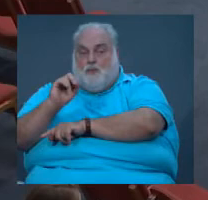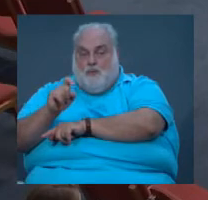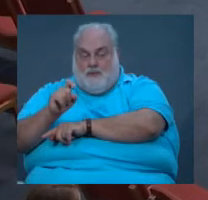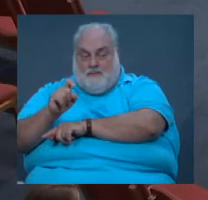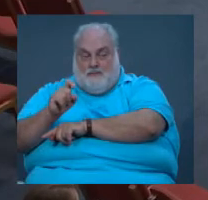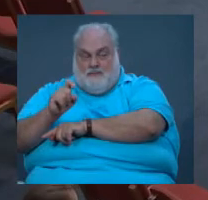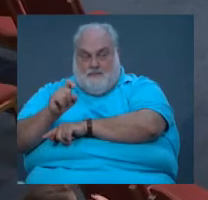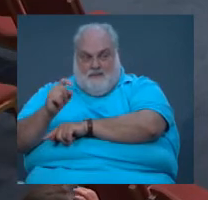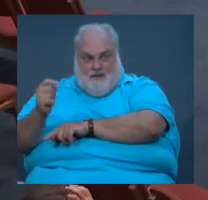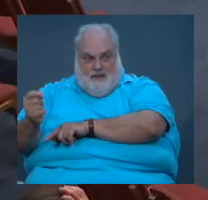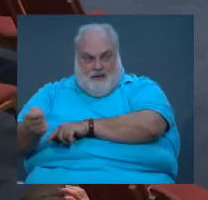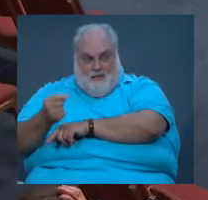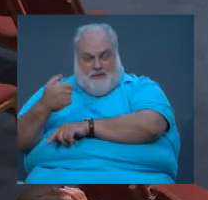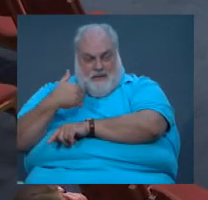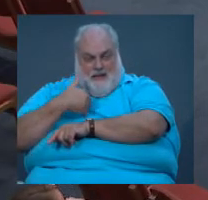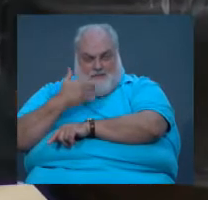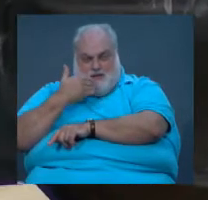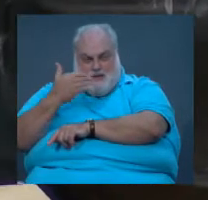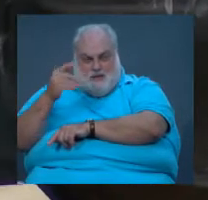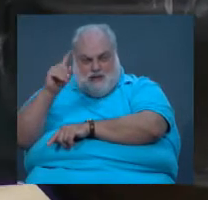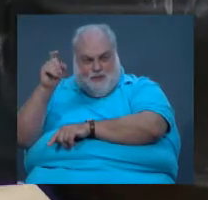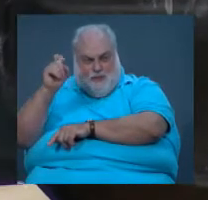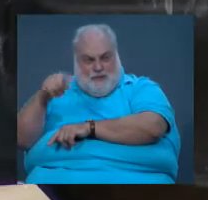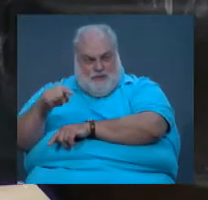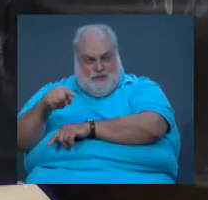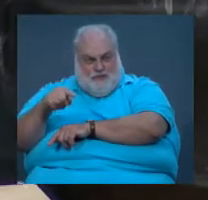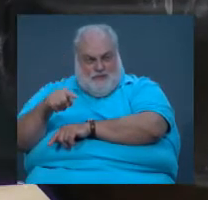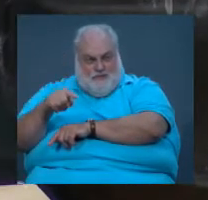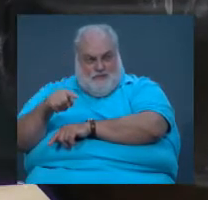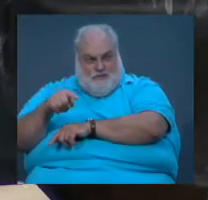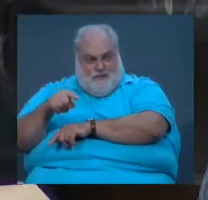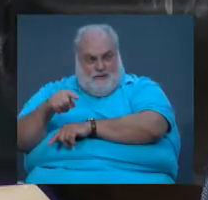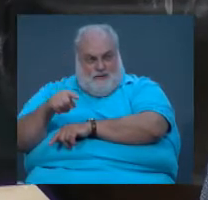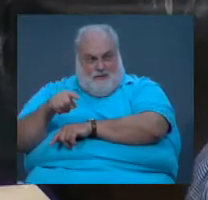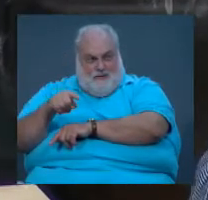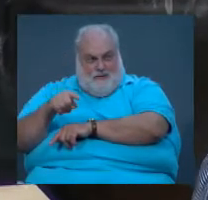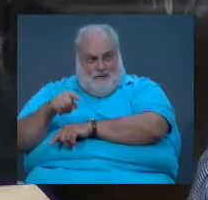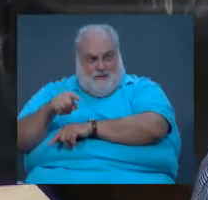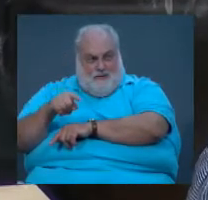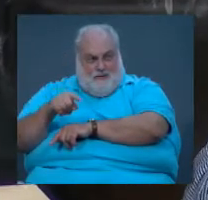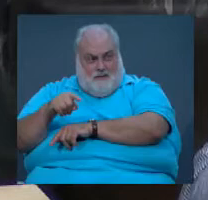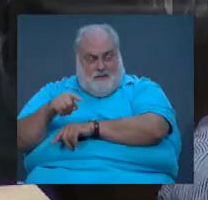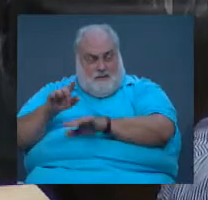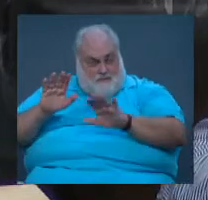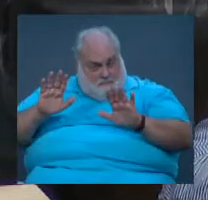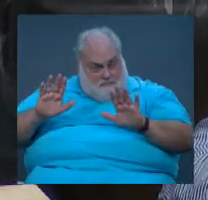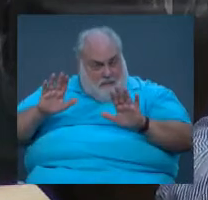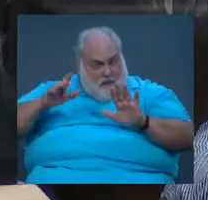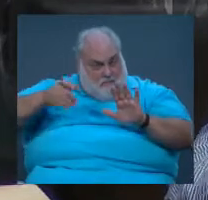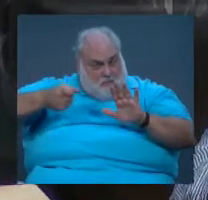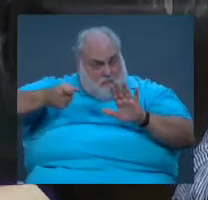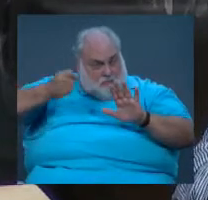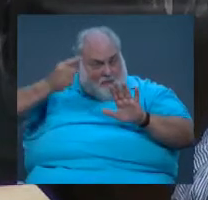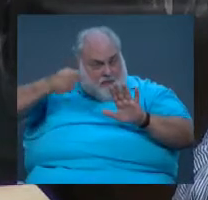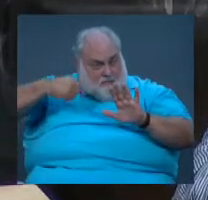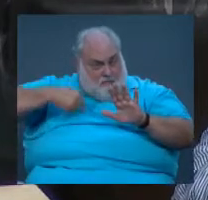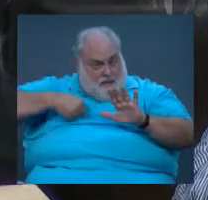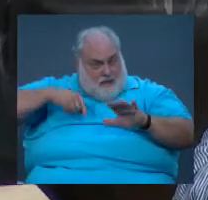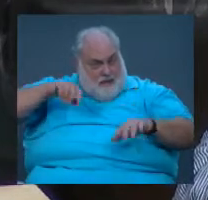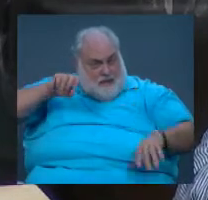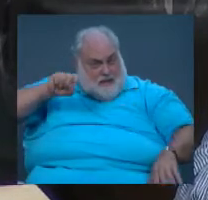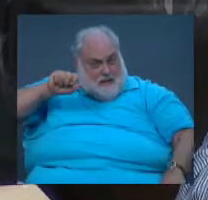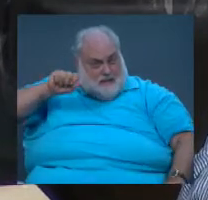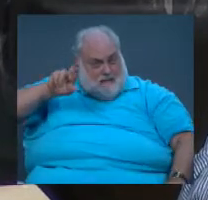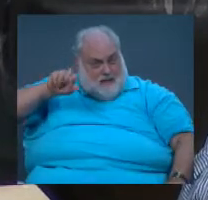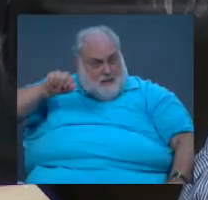I always come with the good questions. I'm asking, am I understanding you to say that Sarah's